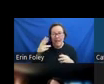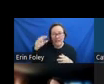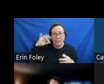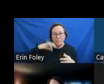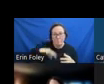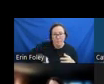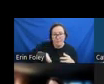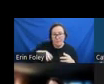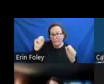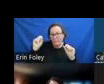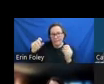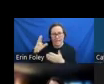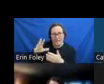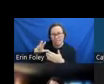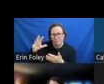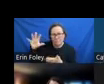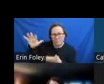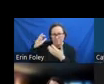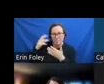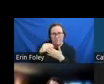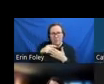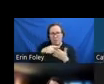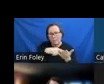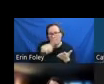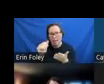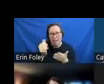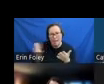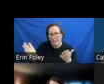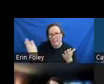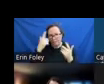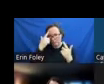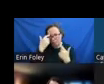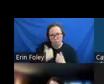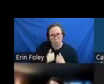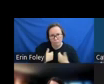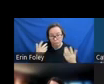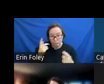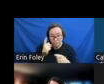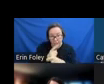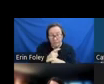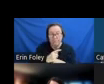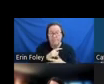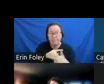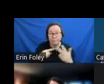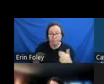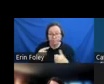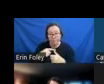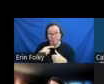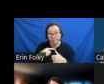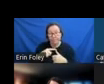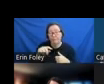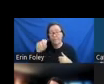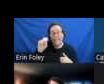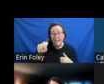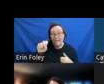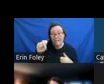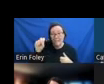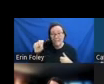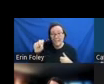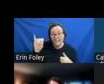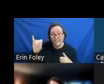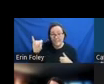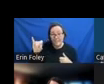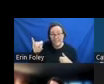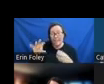services. And the first one I'm going to talk about is SSI, which stands